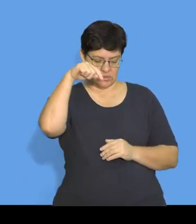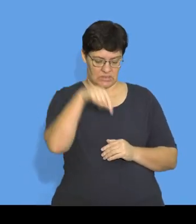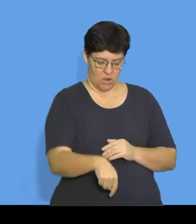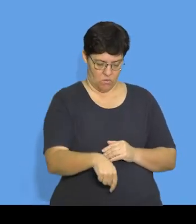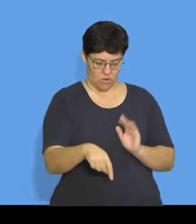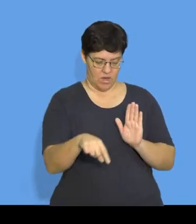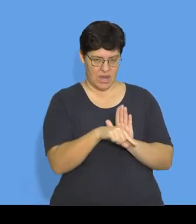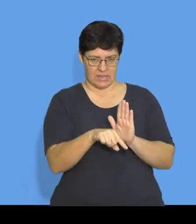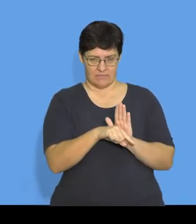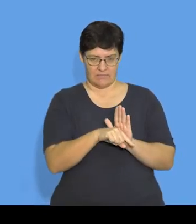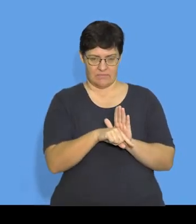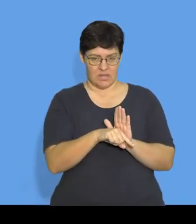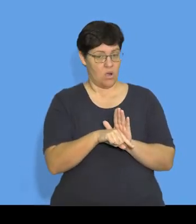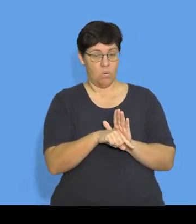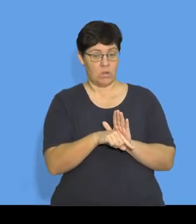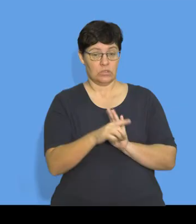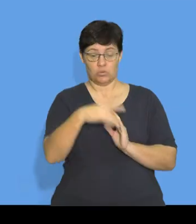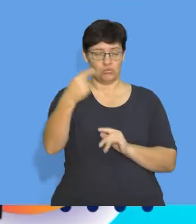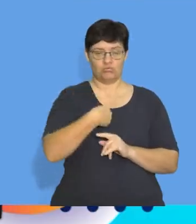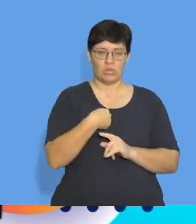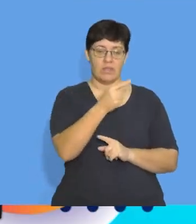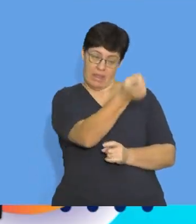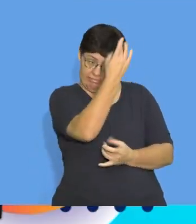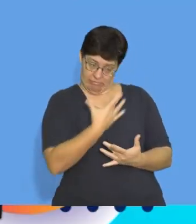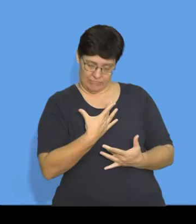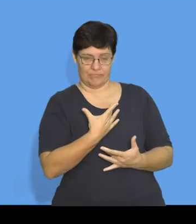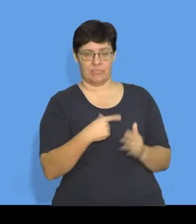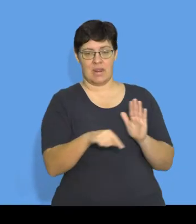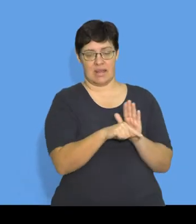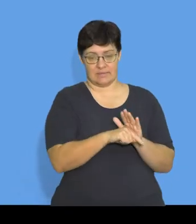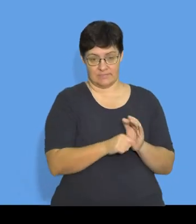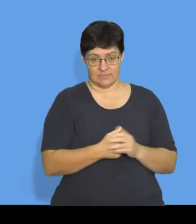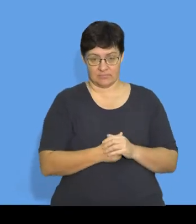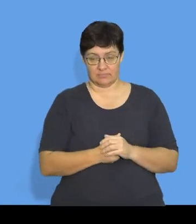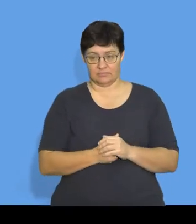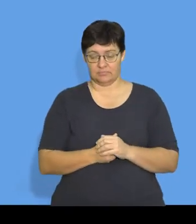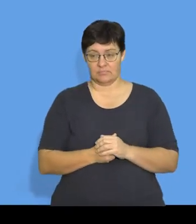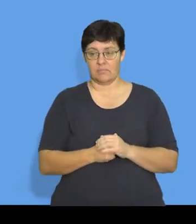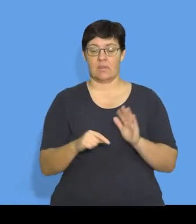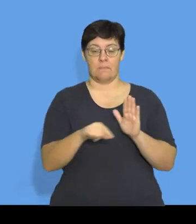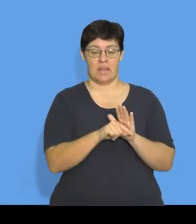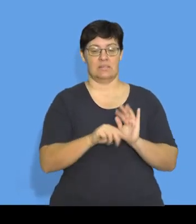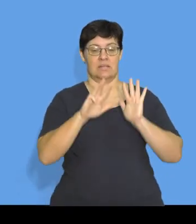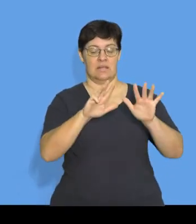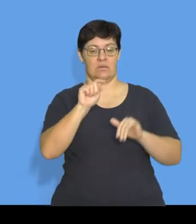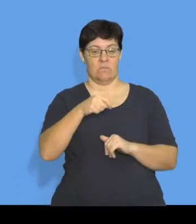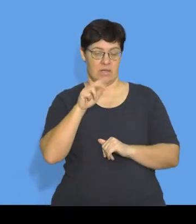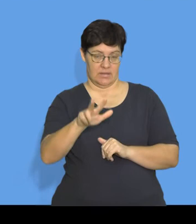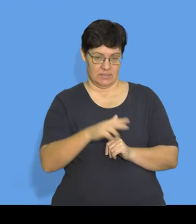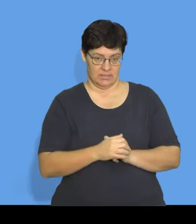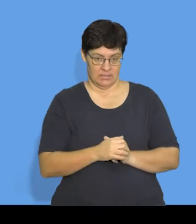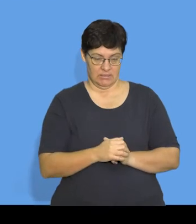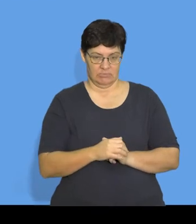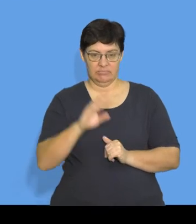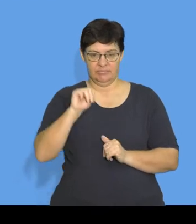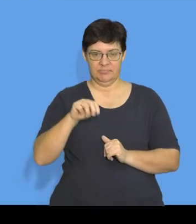negative. In fact, we didn't choose it. We didn't have a choice. Okay, they told us that. So this is minus 9,8 meters